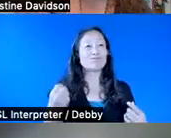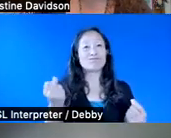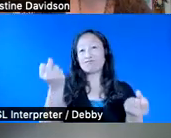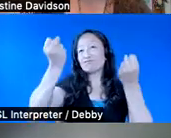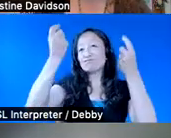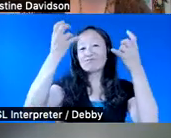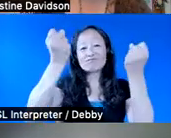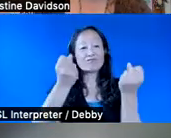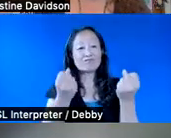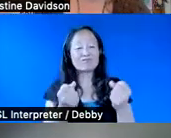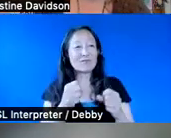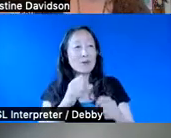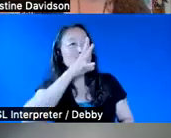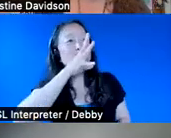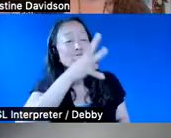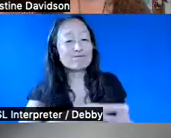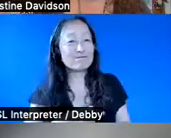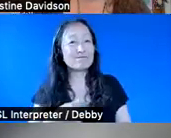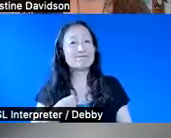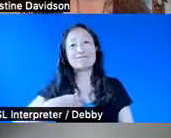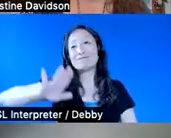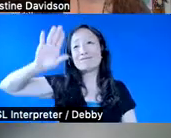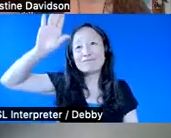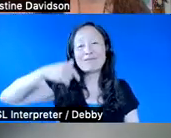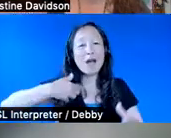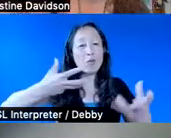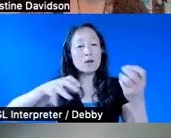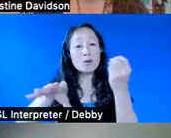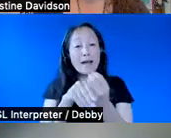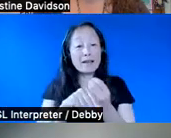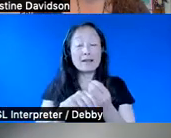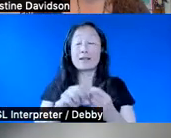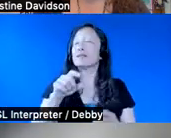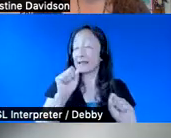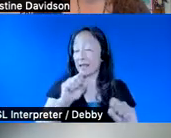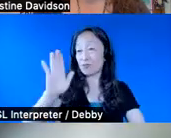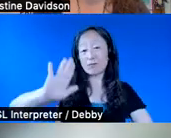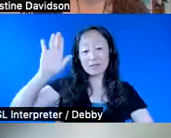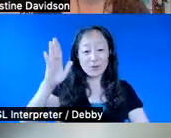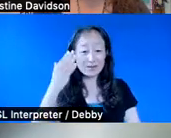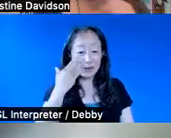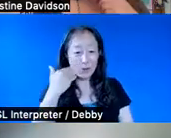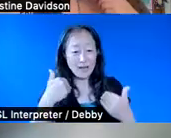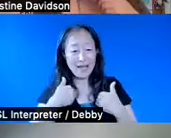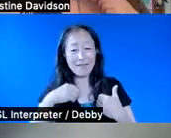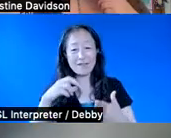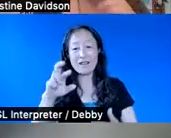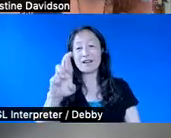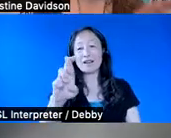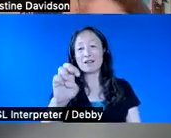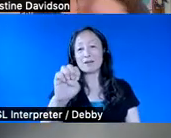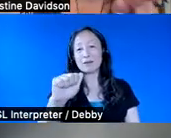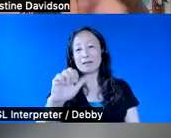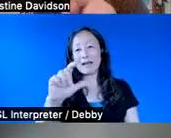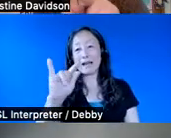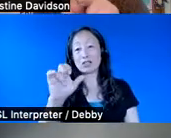say, hey, this is so-and-so I'd like to add, and then say it. Or you can raise your hand. There's a little reaction thing. Excuse me, in